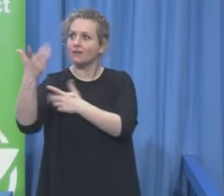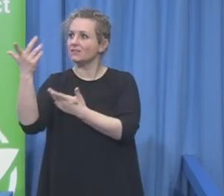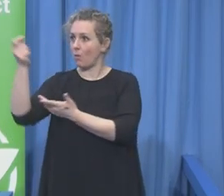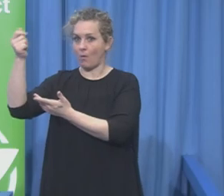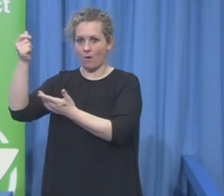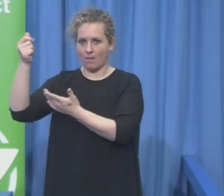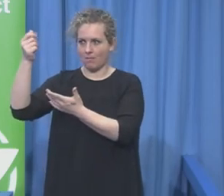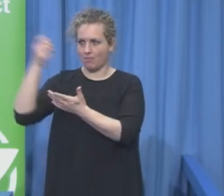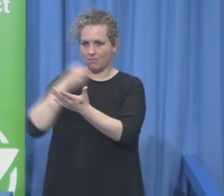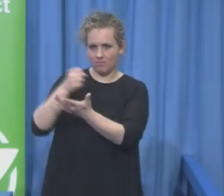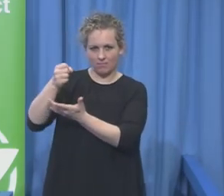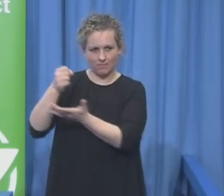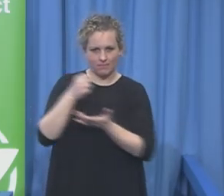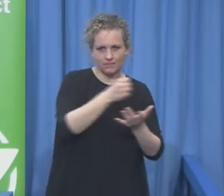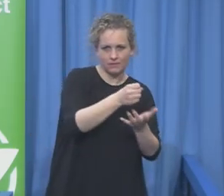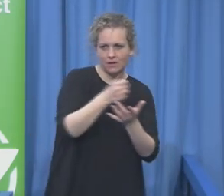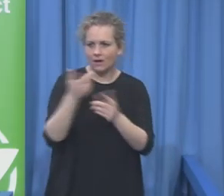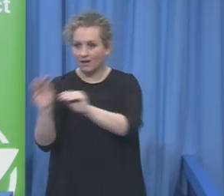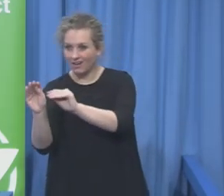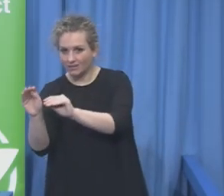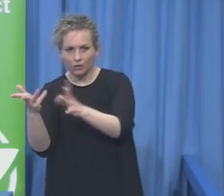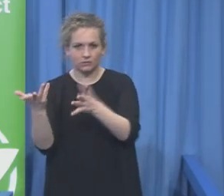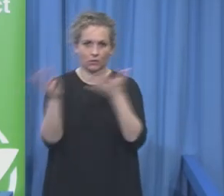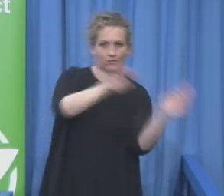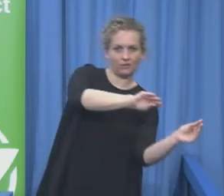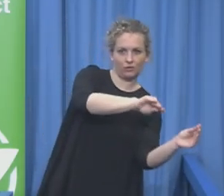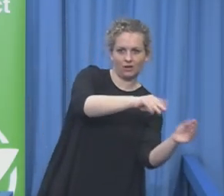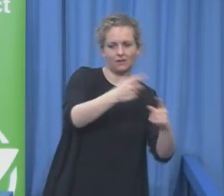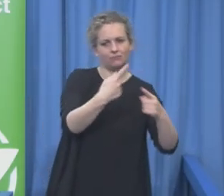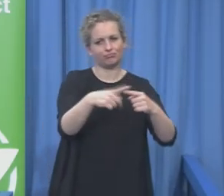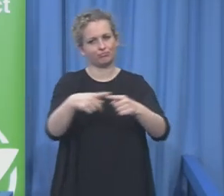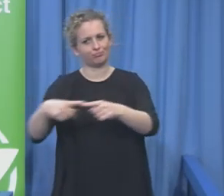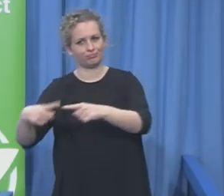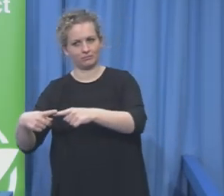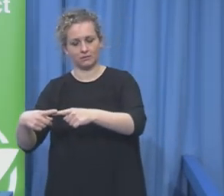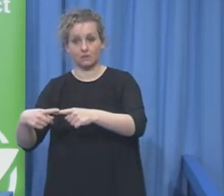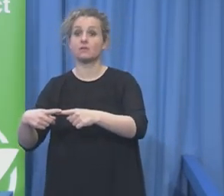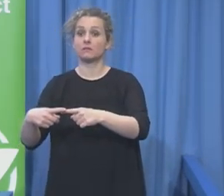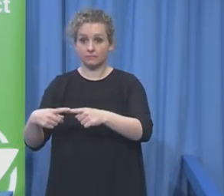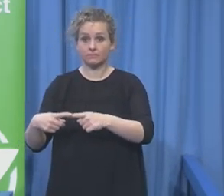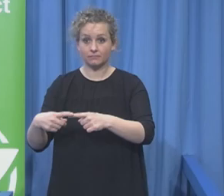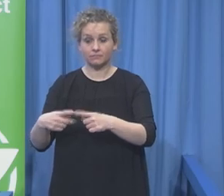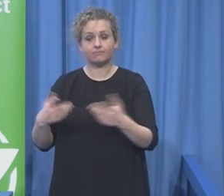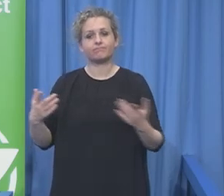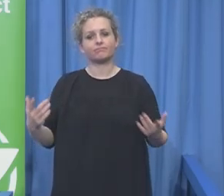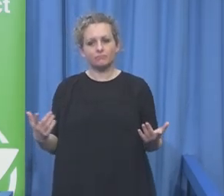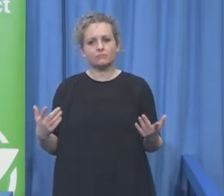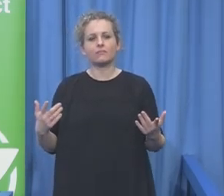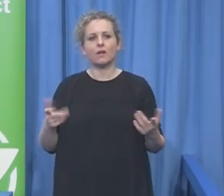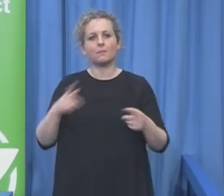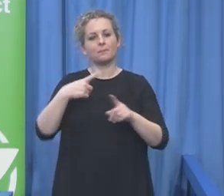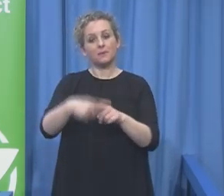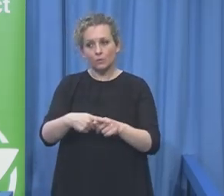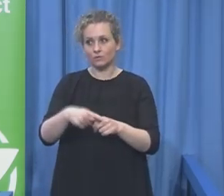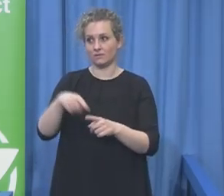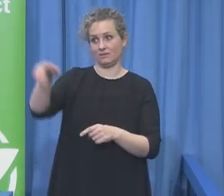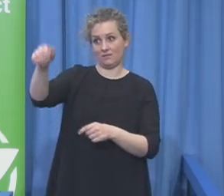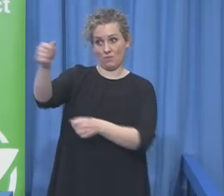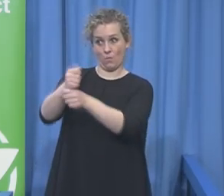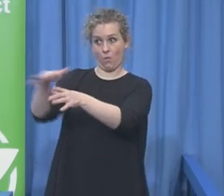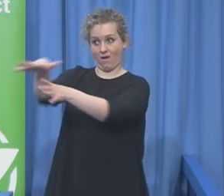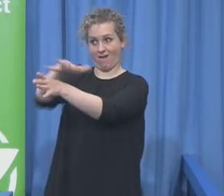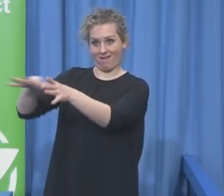the job training for 3 months or 6 months or sometimes a year. So you teach them the basic skills in the training